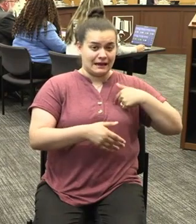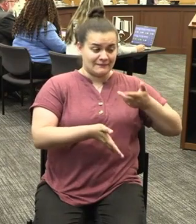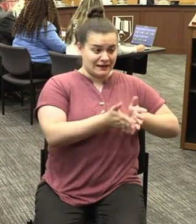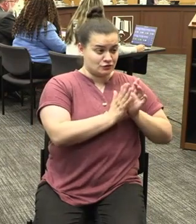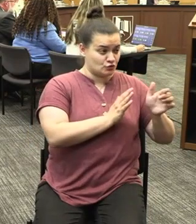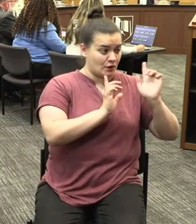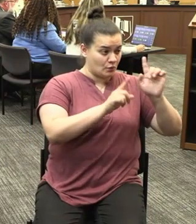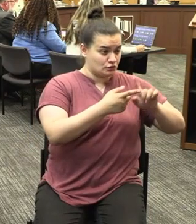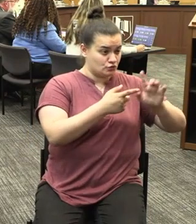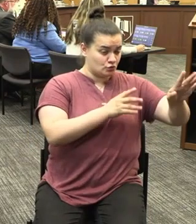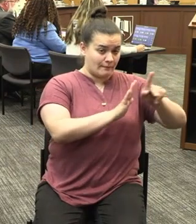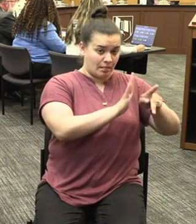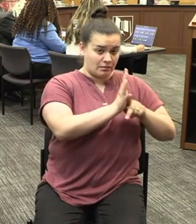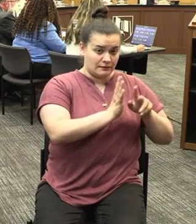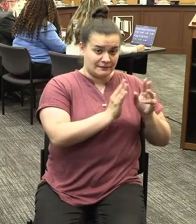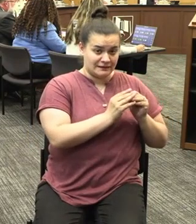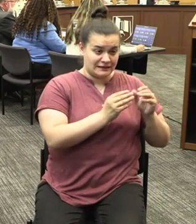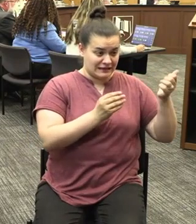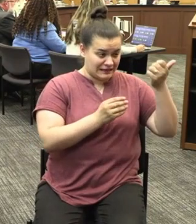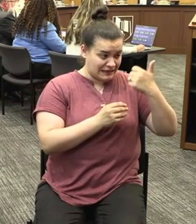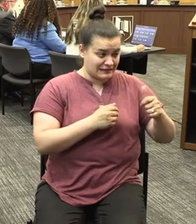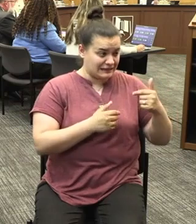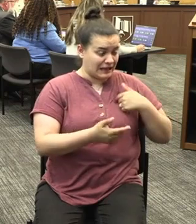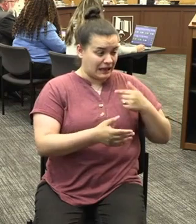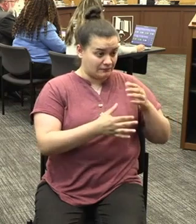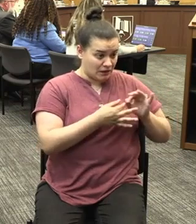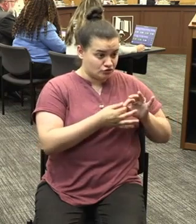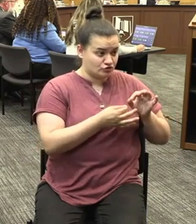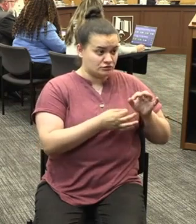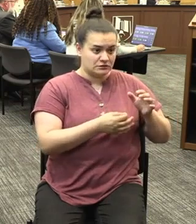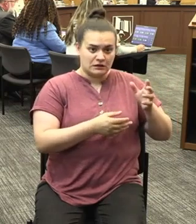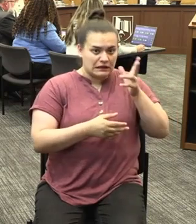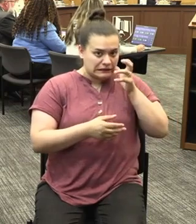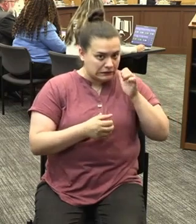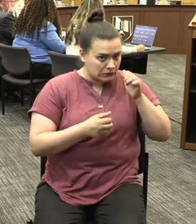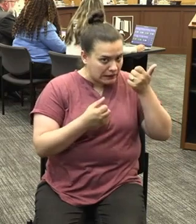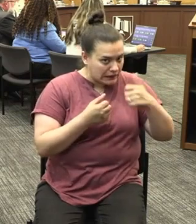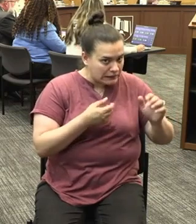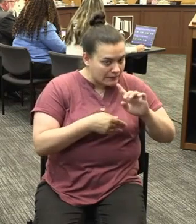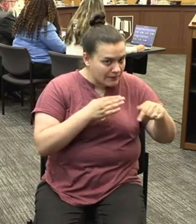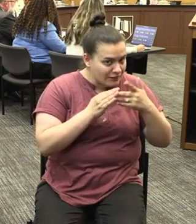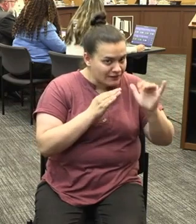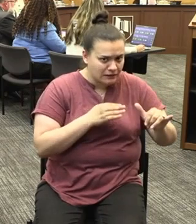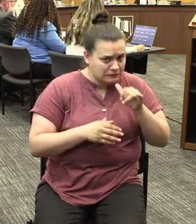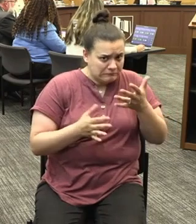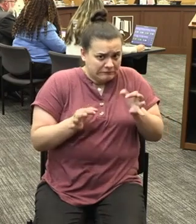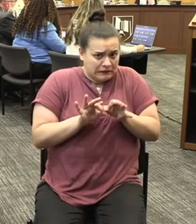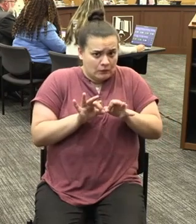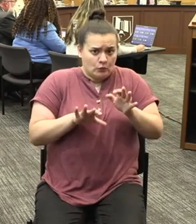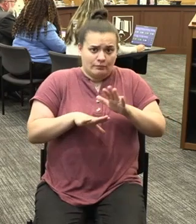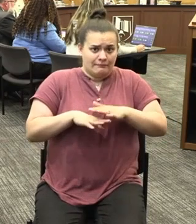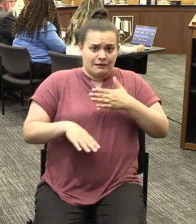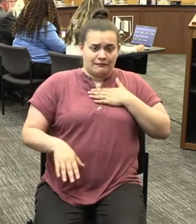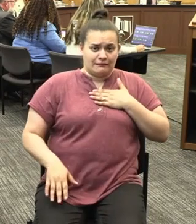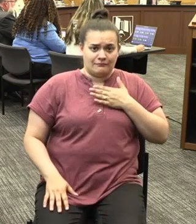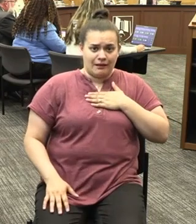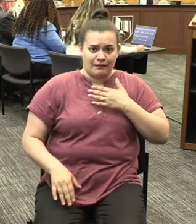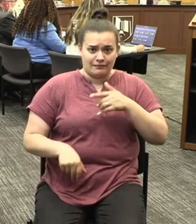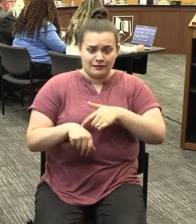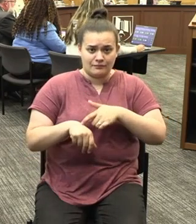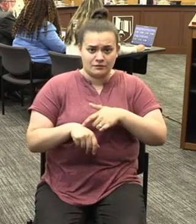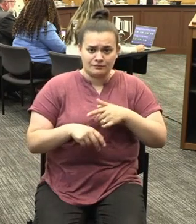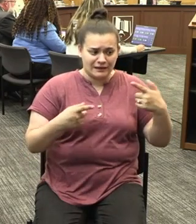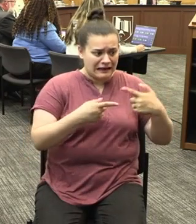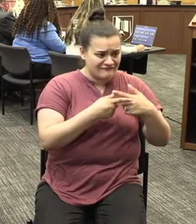policy meeting and anything that I brought up, I didn't hear anything brought up or talked. So I don't know if it was worth my time to go or not, but you need to look at conflict